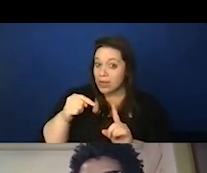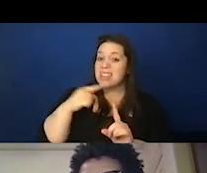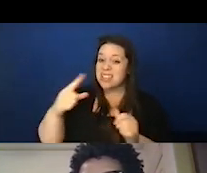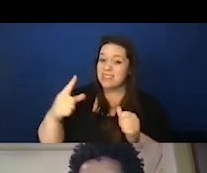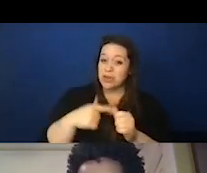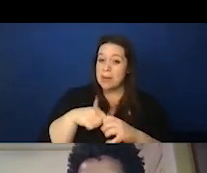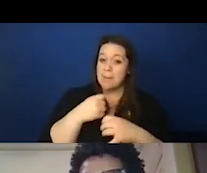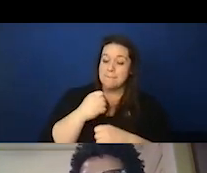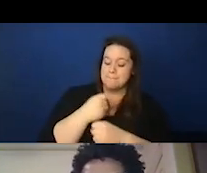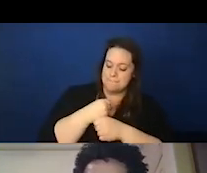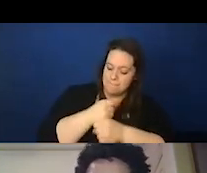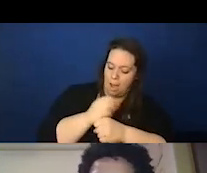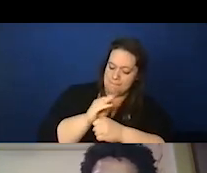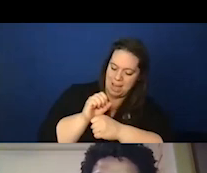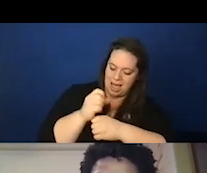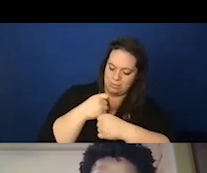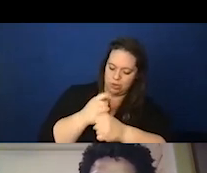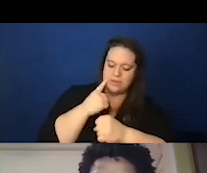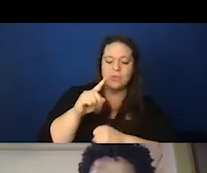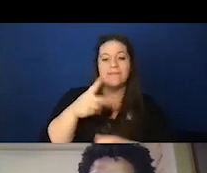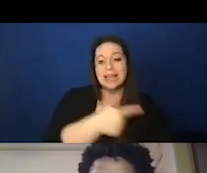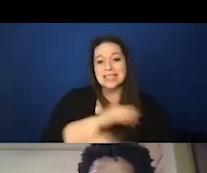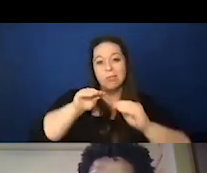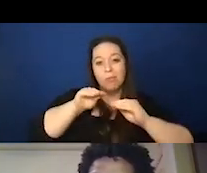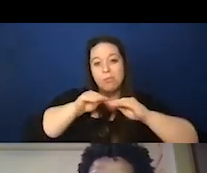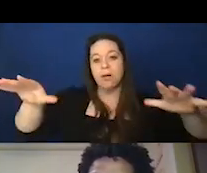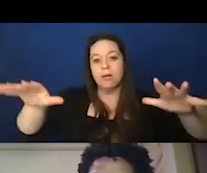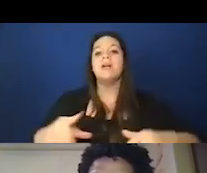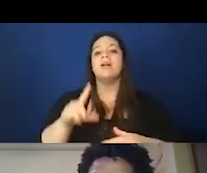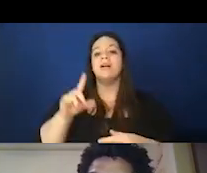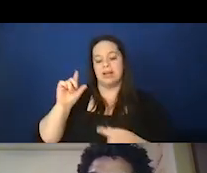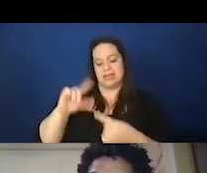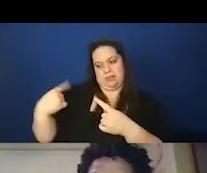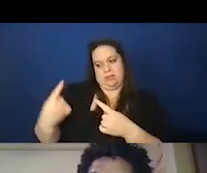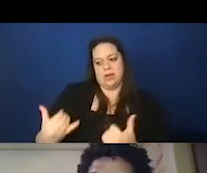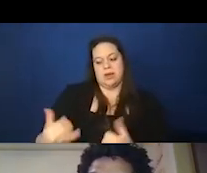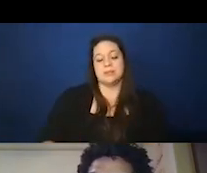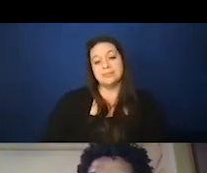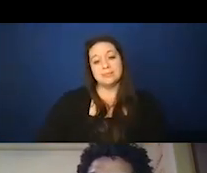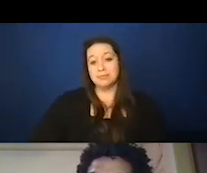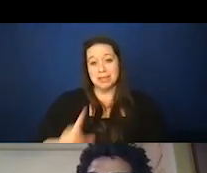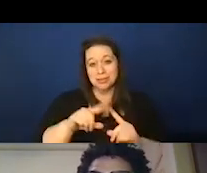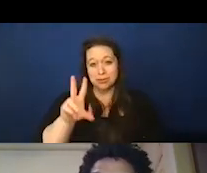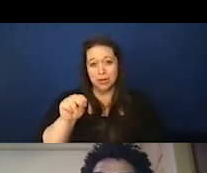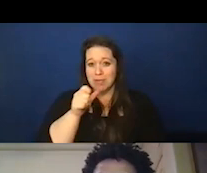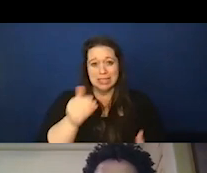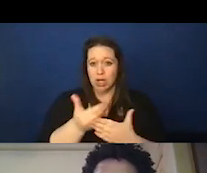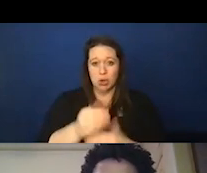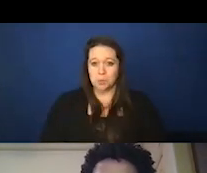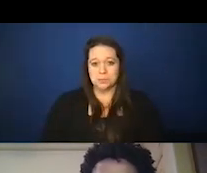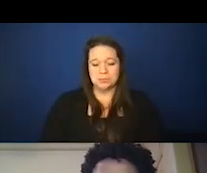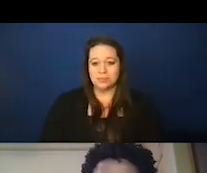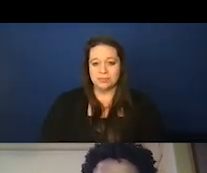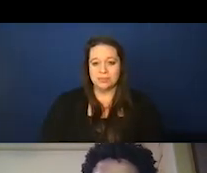mass produced for vaccines, up until this point. So no, this is not new. And one of the